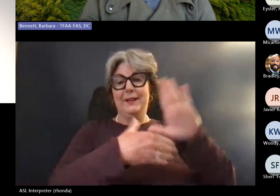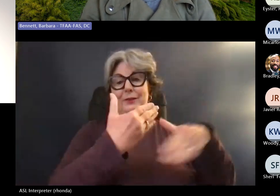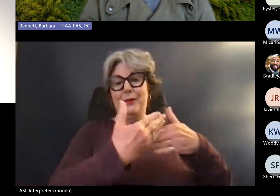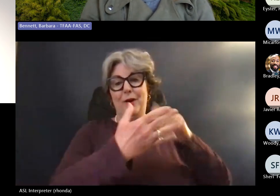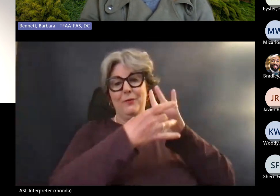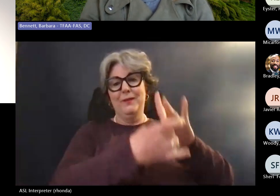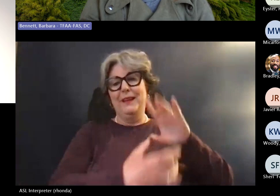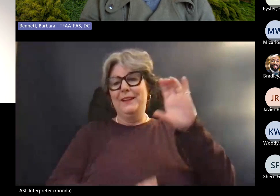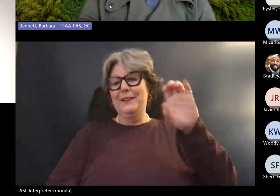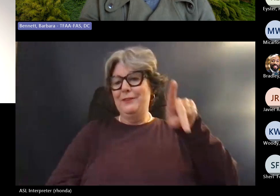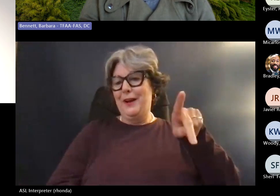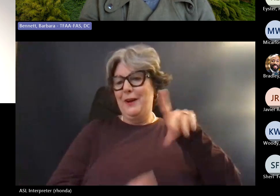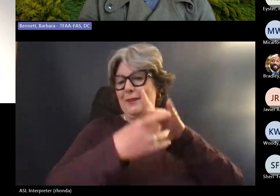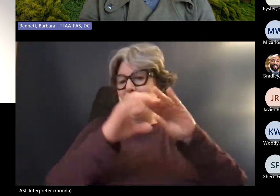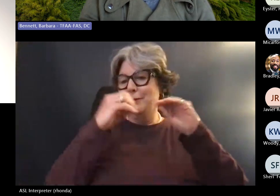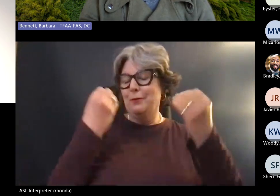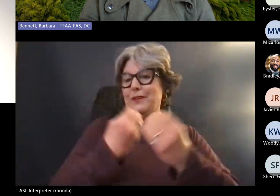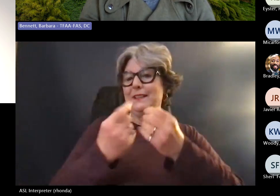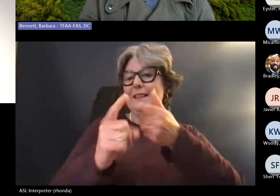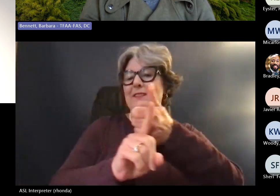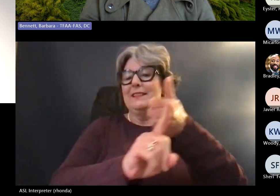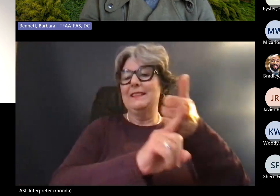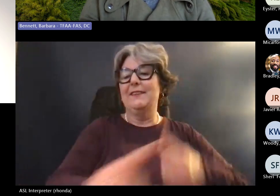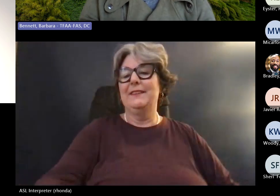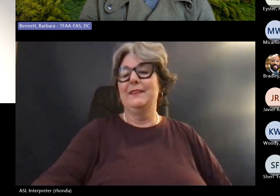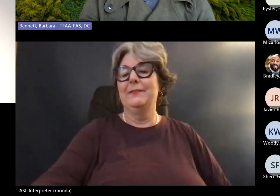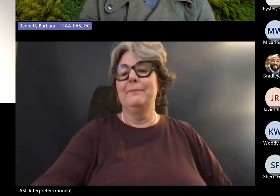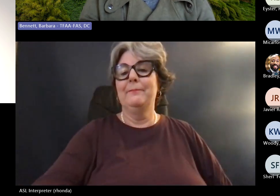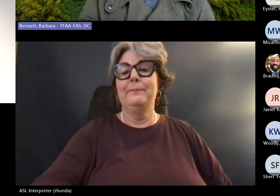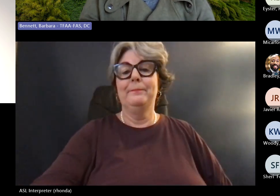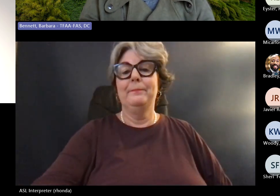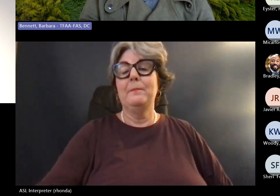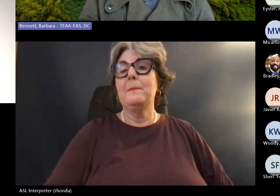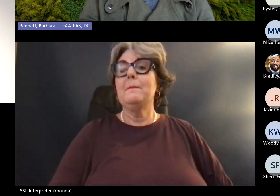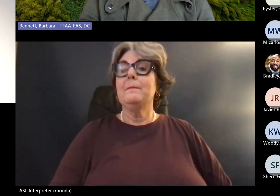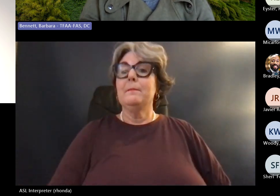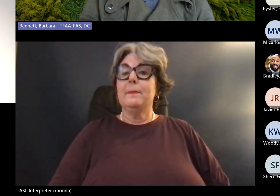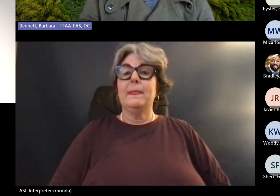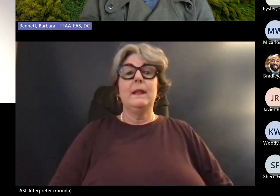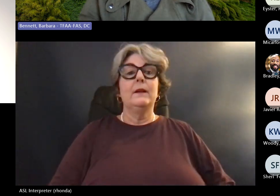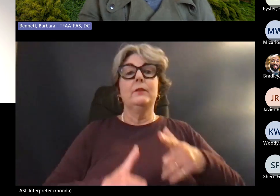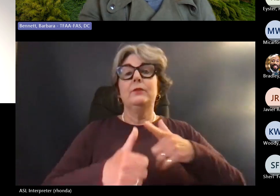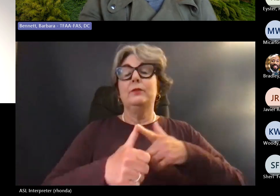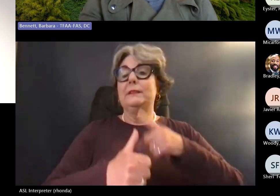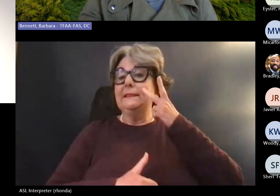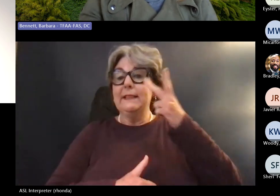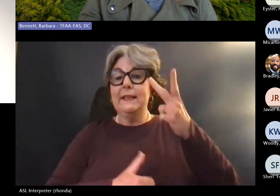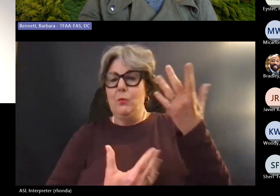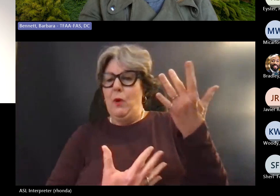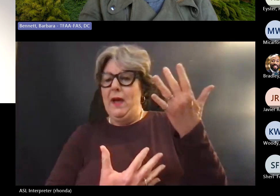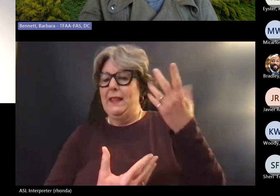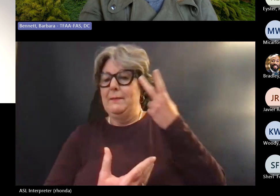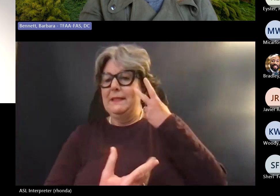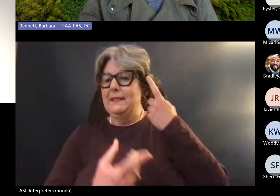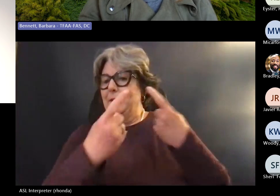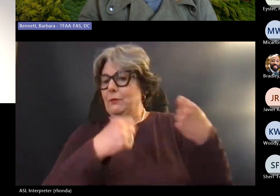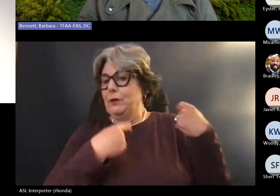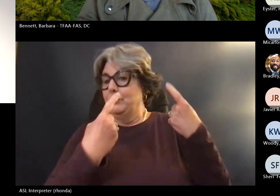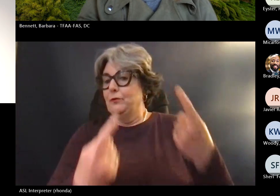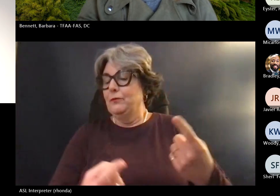of organization and direction for us. So just want to now see if there are any questions for